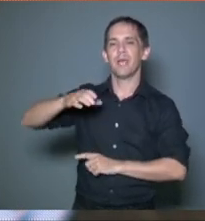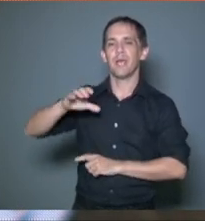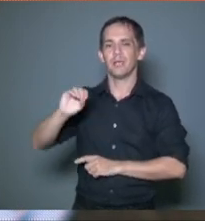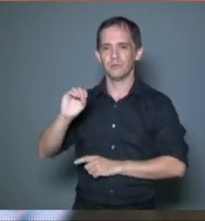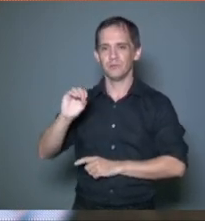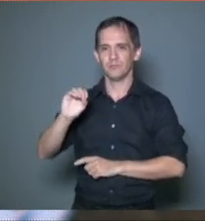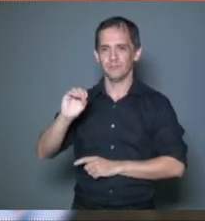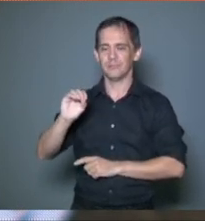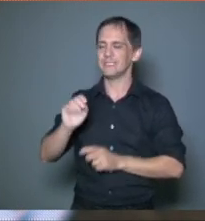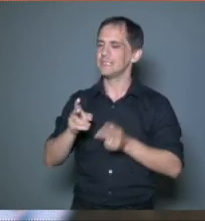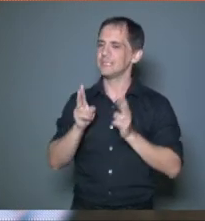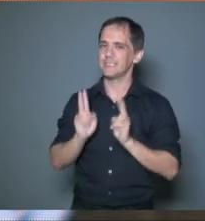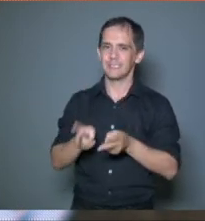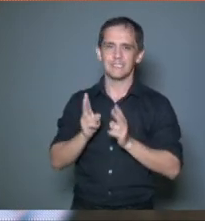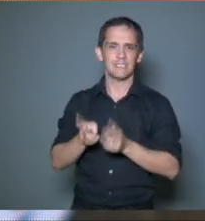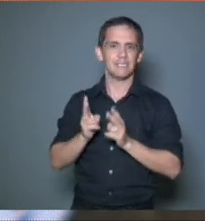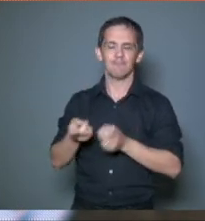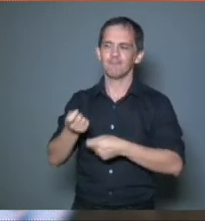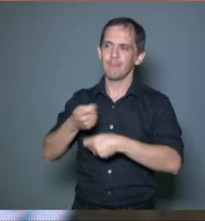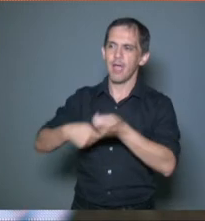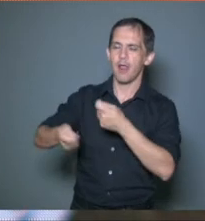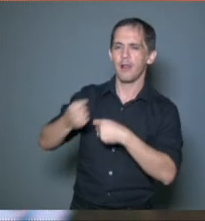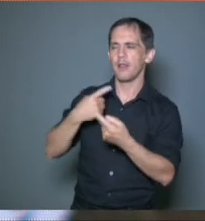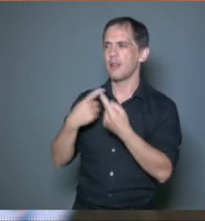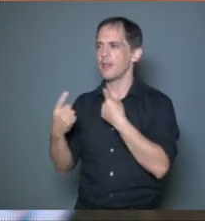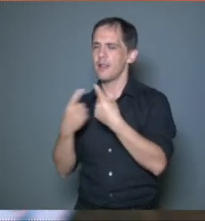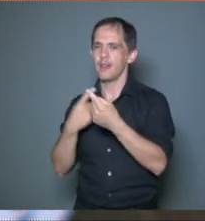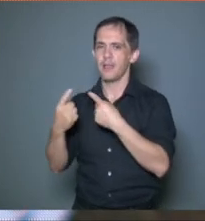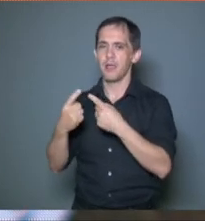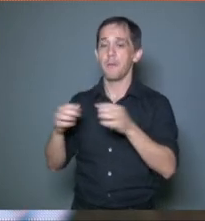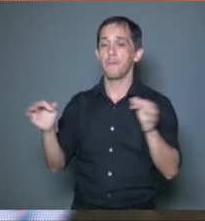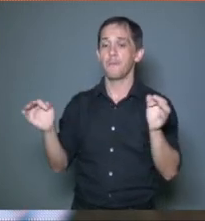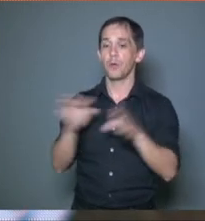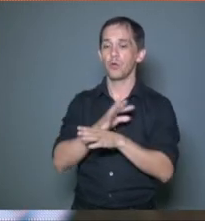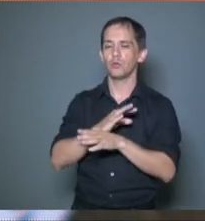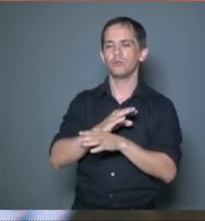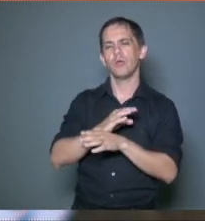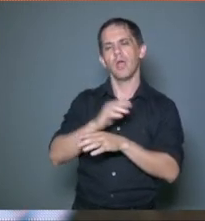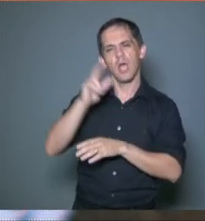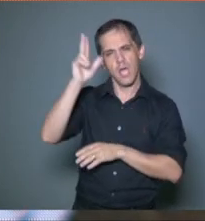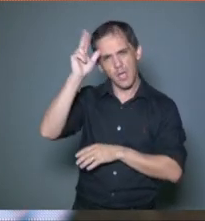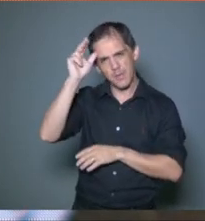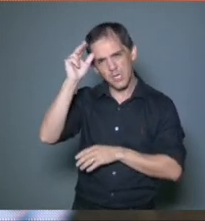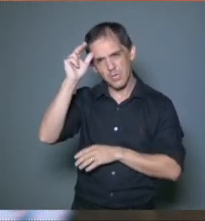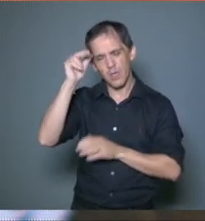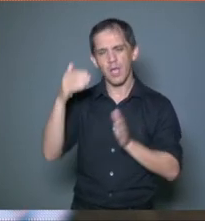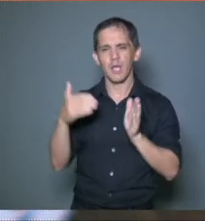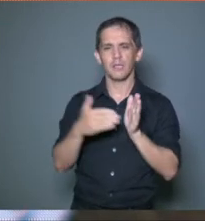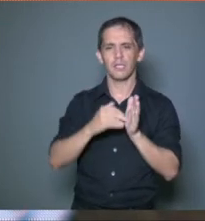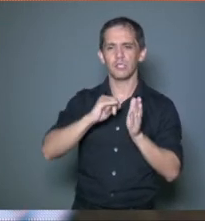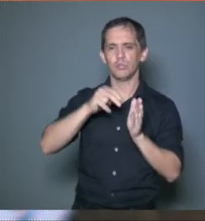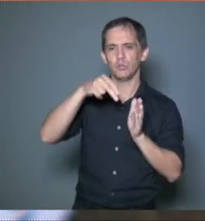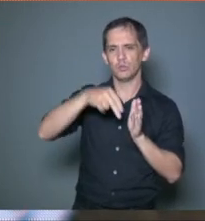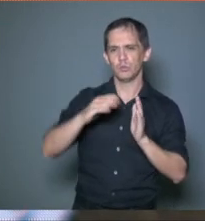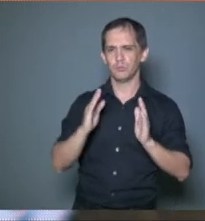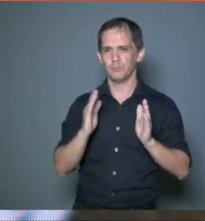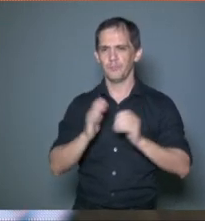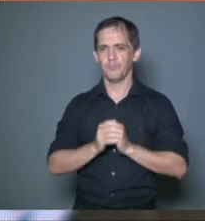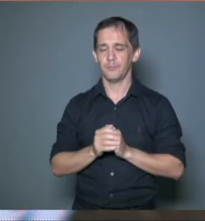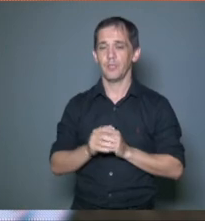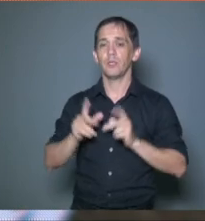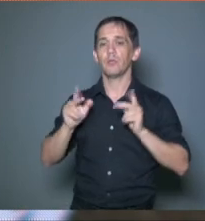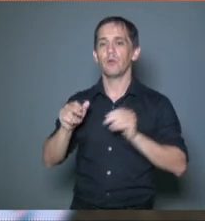bought 60%, but usually we start negotiating in March and conclude in April, May, or June, just